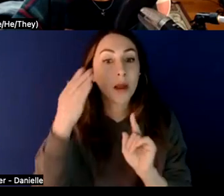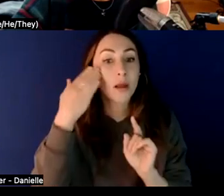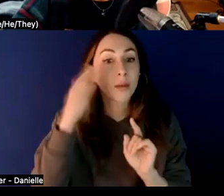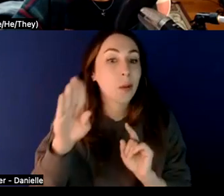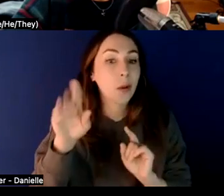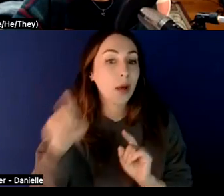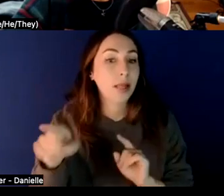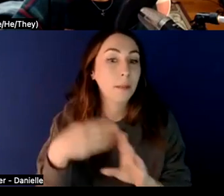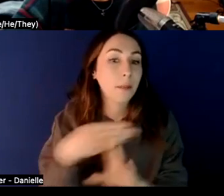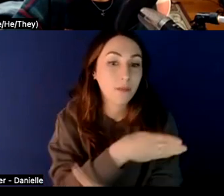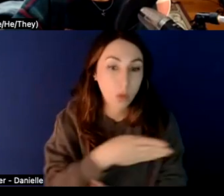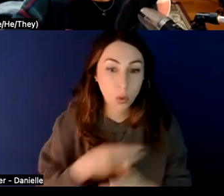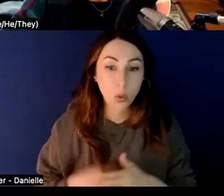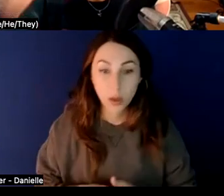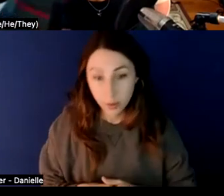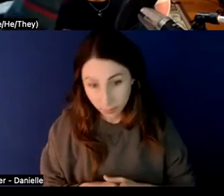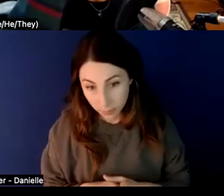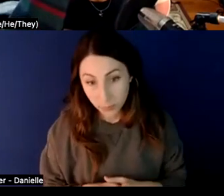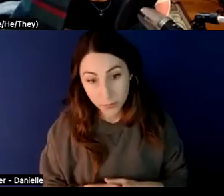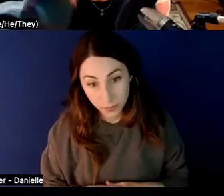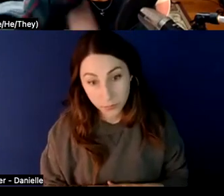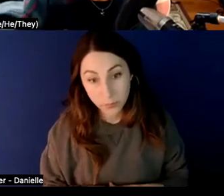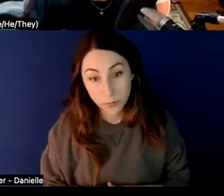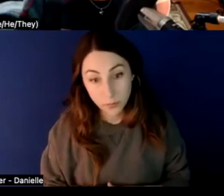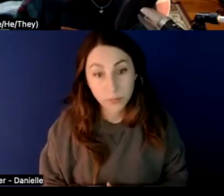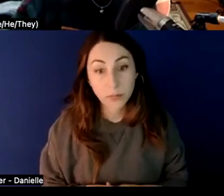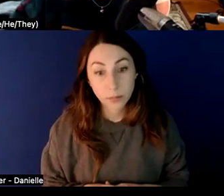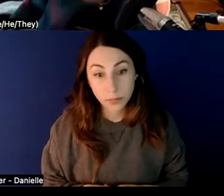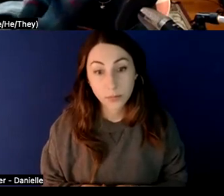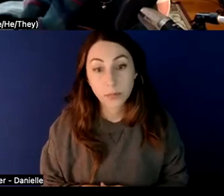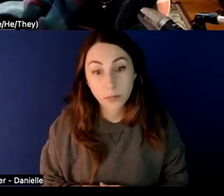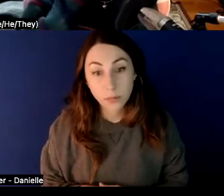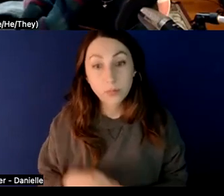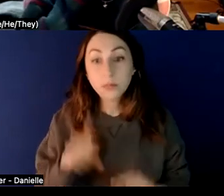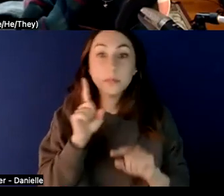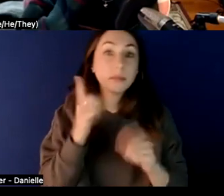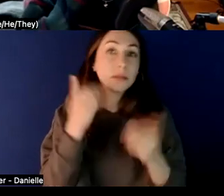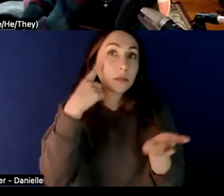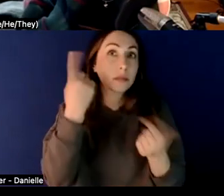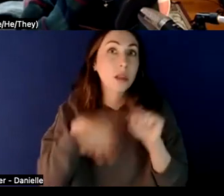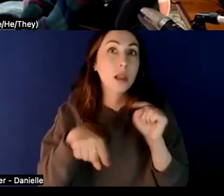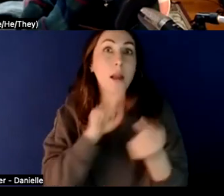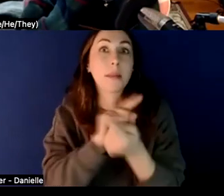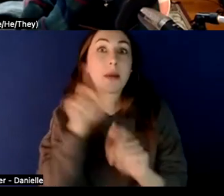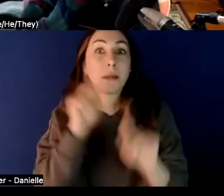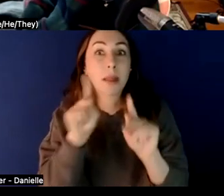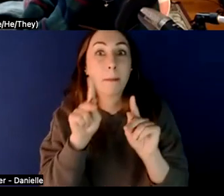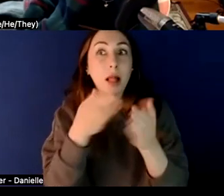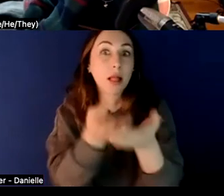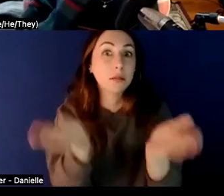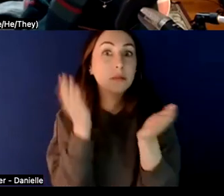whatever. But then like, I was like, I can't meet people out in public because people